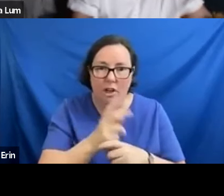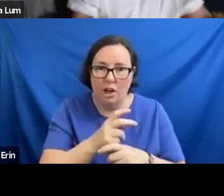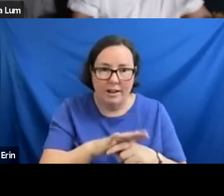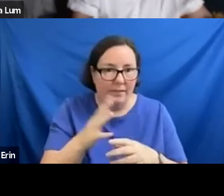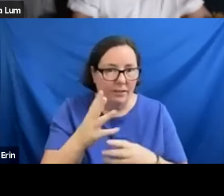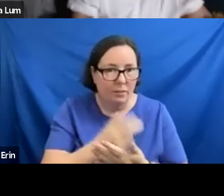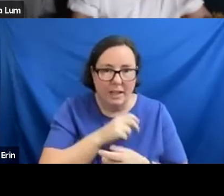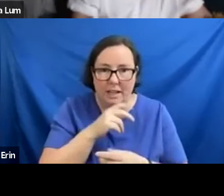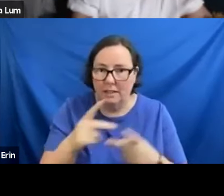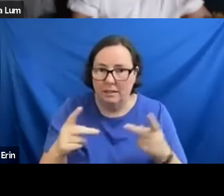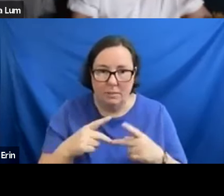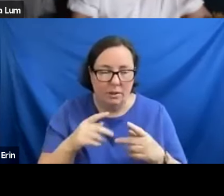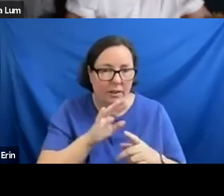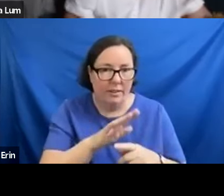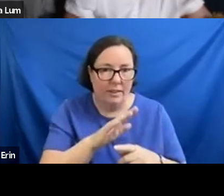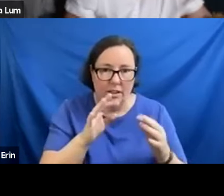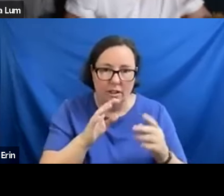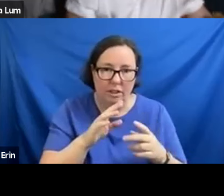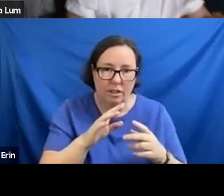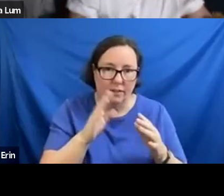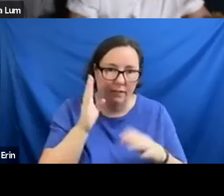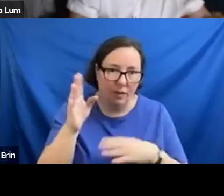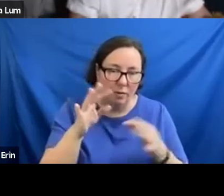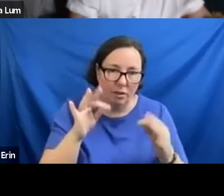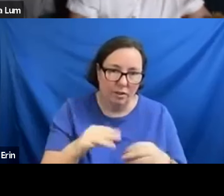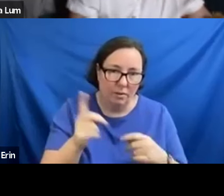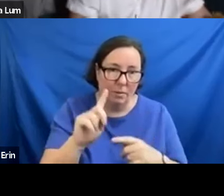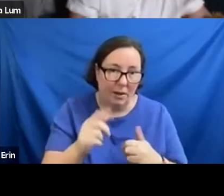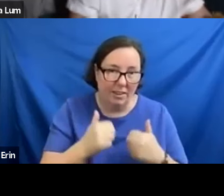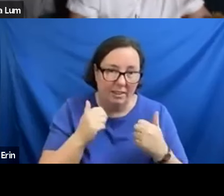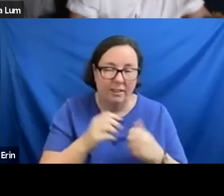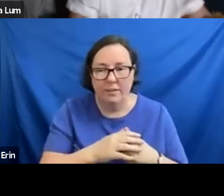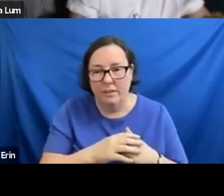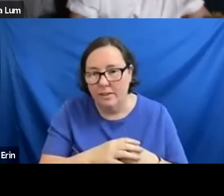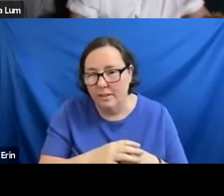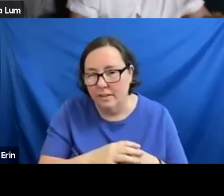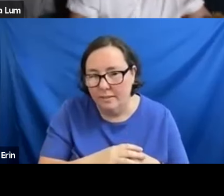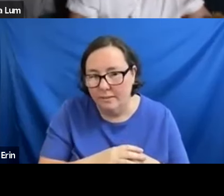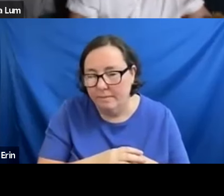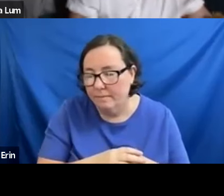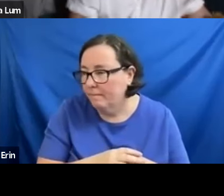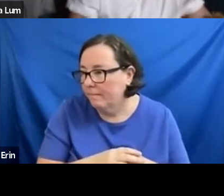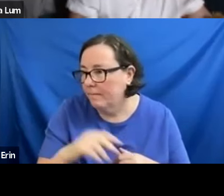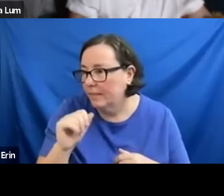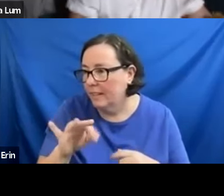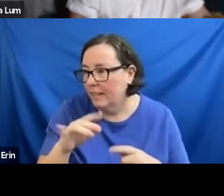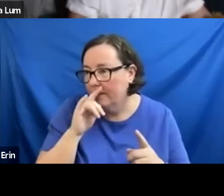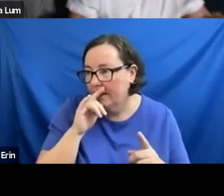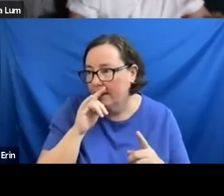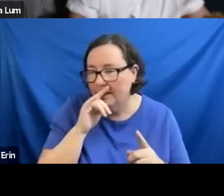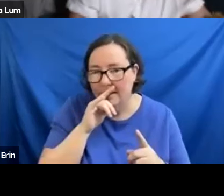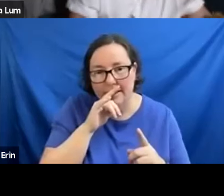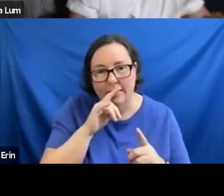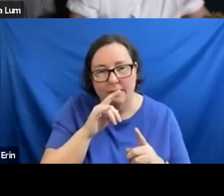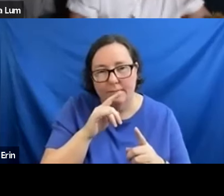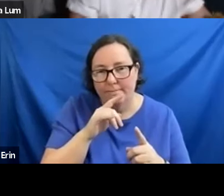the zip code they live. Second, as there will be many uncertainty if the kids can be admitted to the exam school, many people